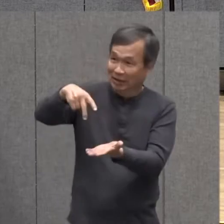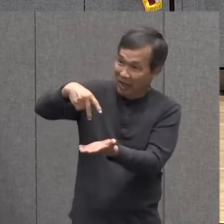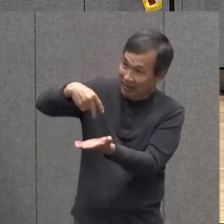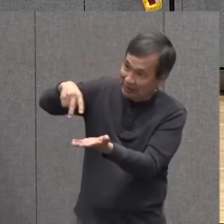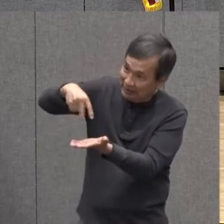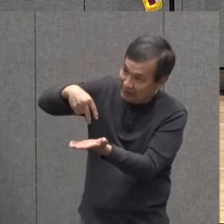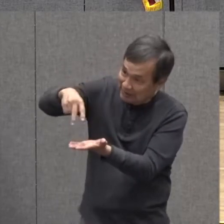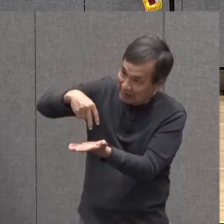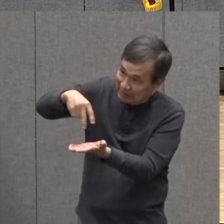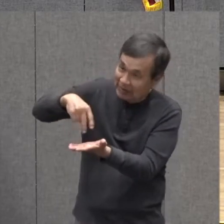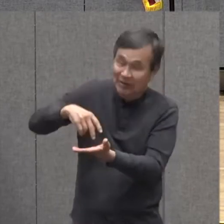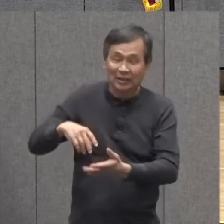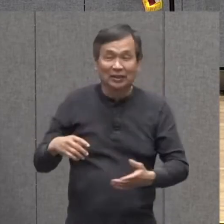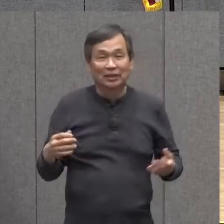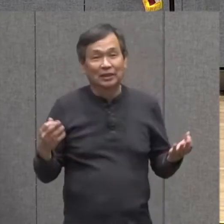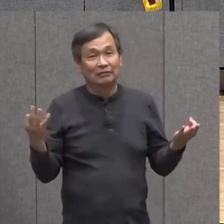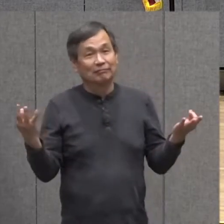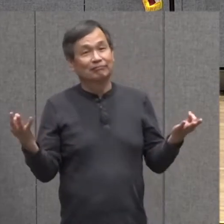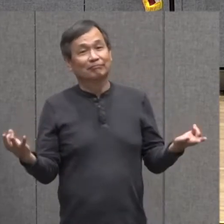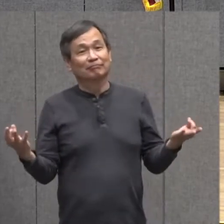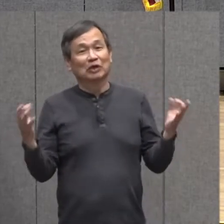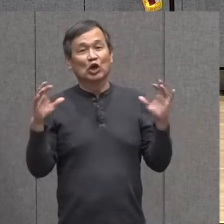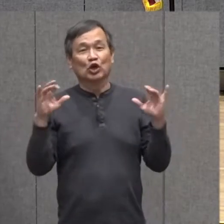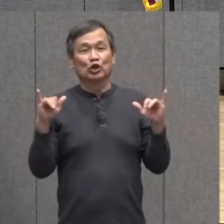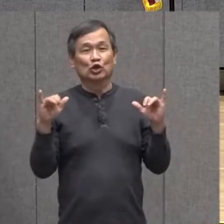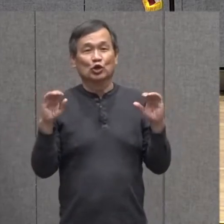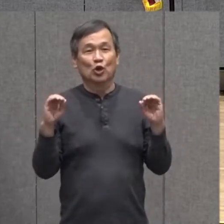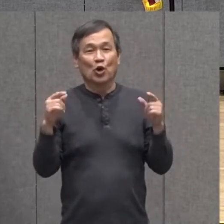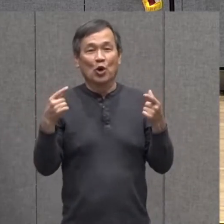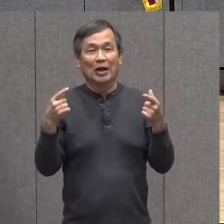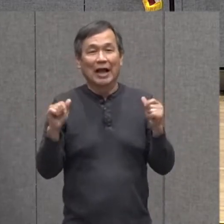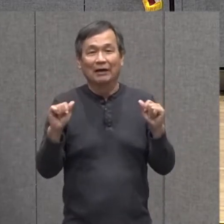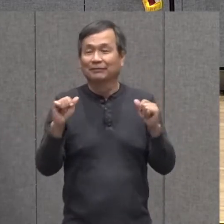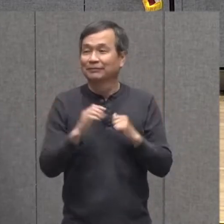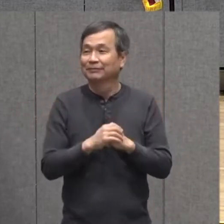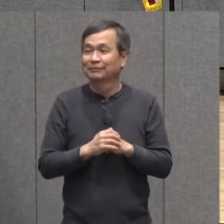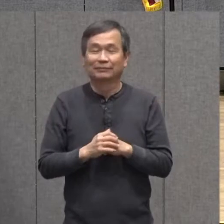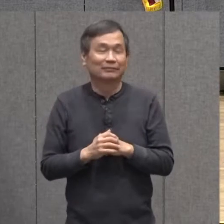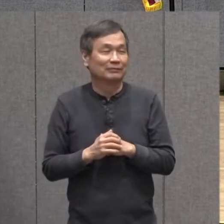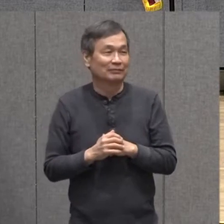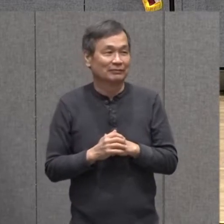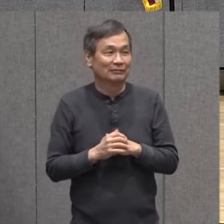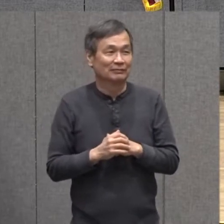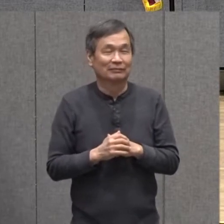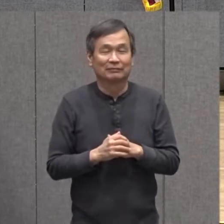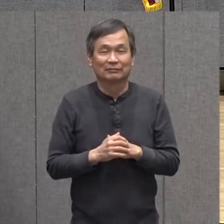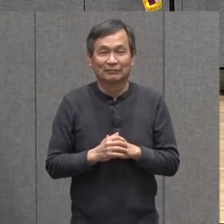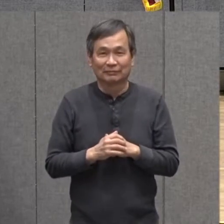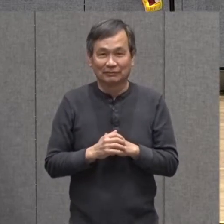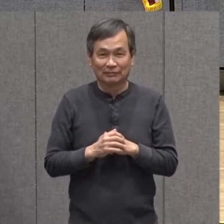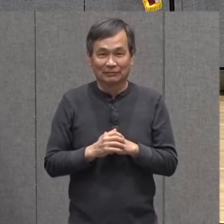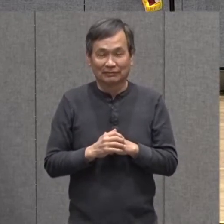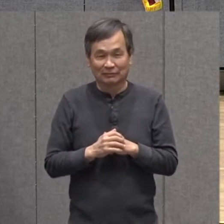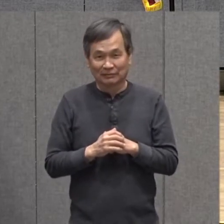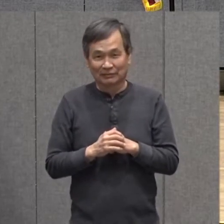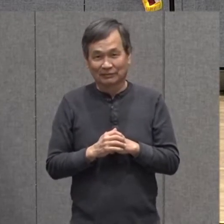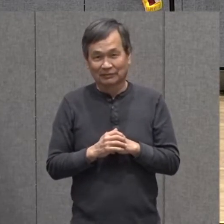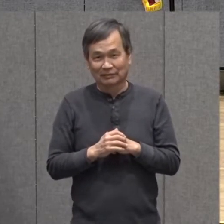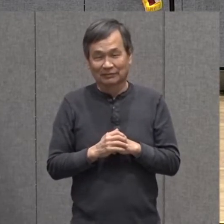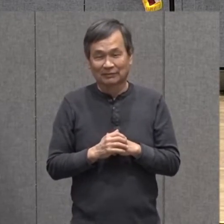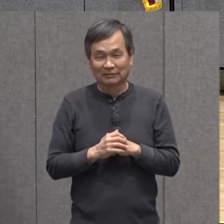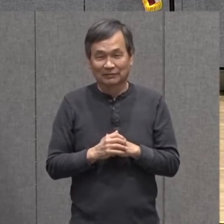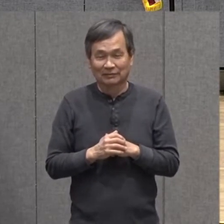we did some yoga. Hemos hecho mucho hoy. Empezamos con unas actividades instantáneas,